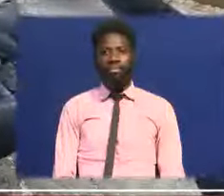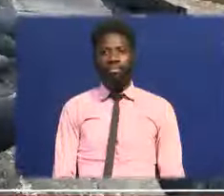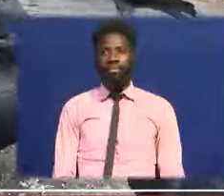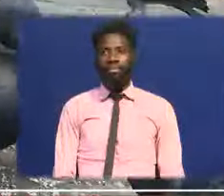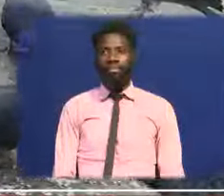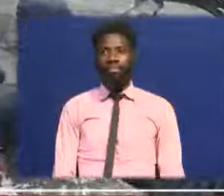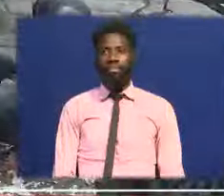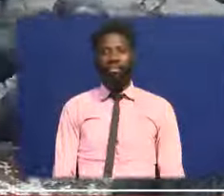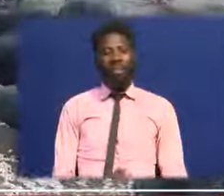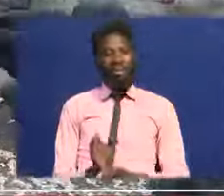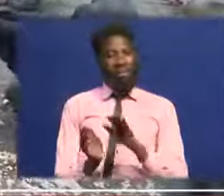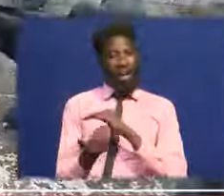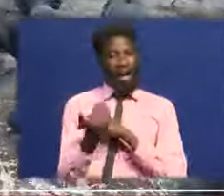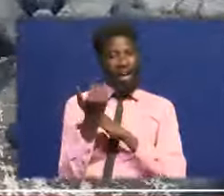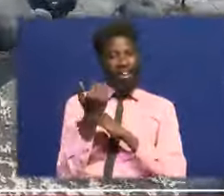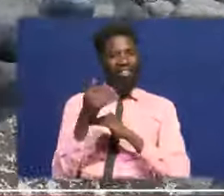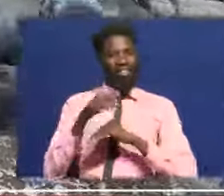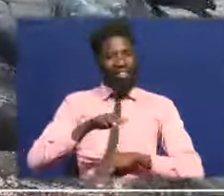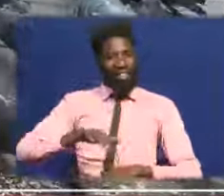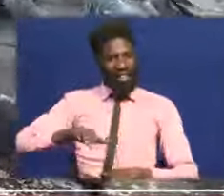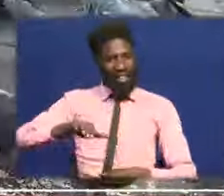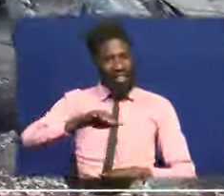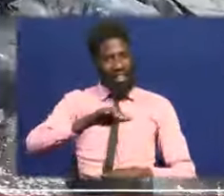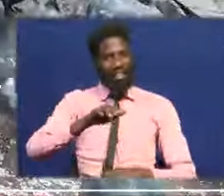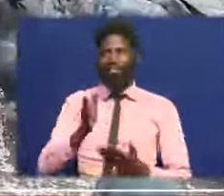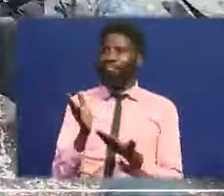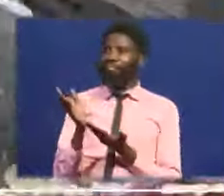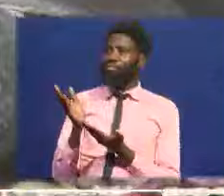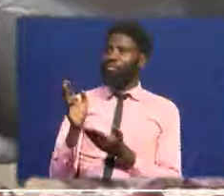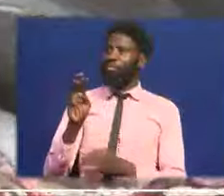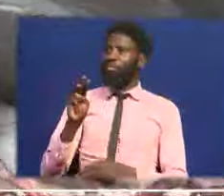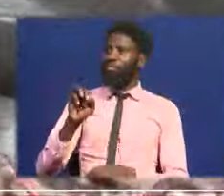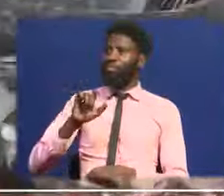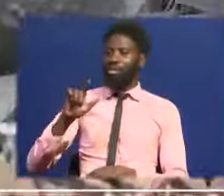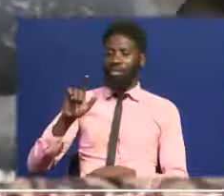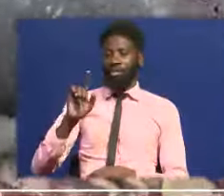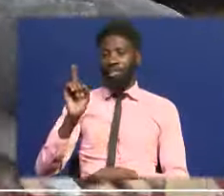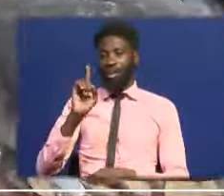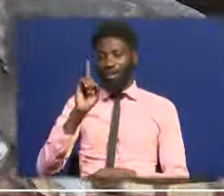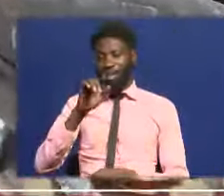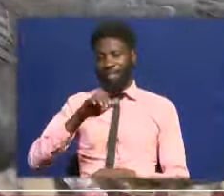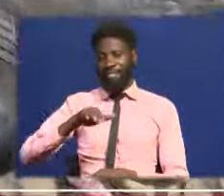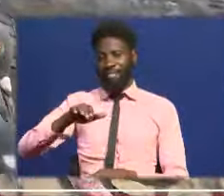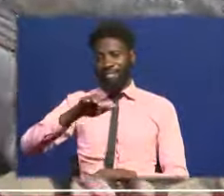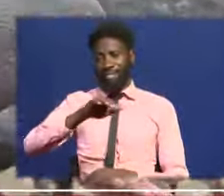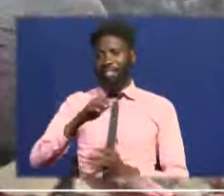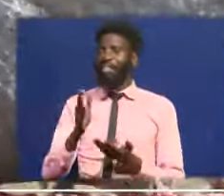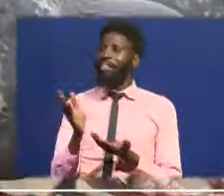Early morning at a parking lot outside one of the malls in Kenya's capital, Nairobi.